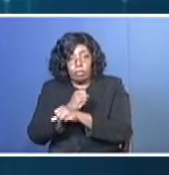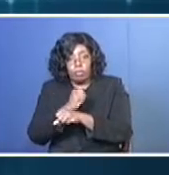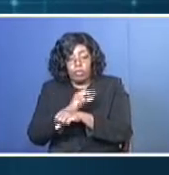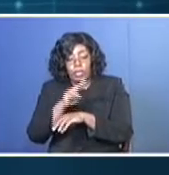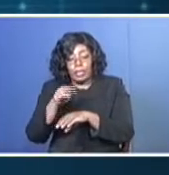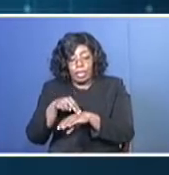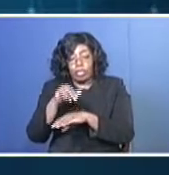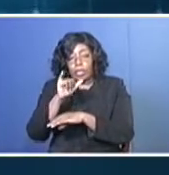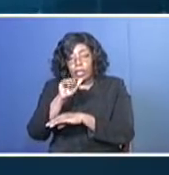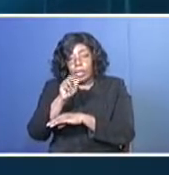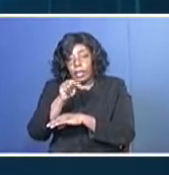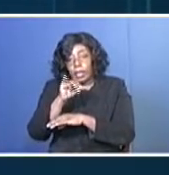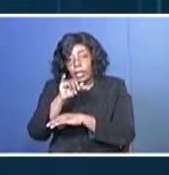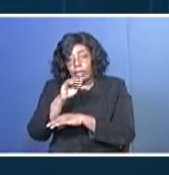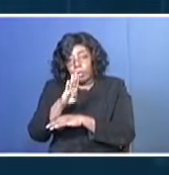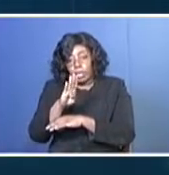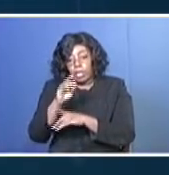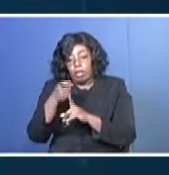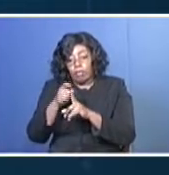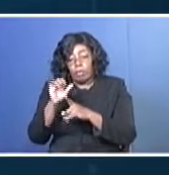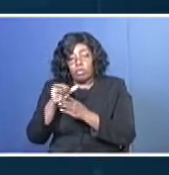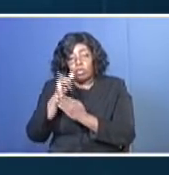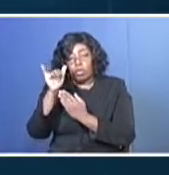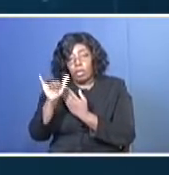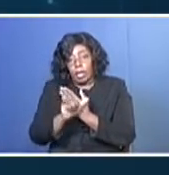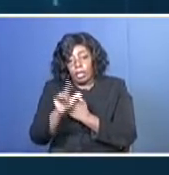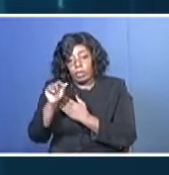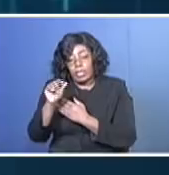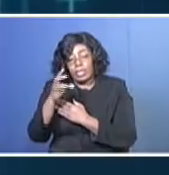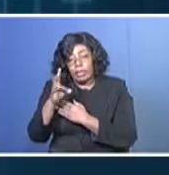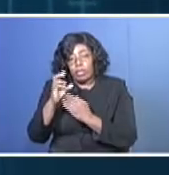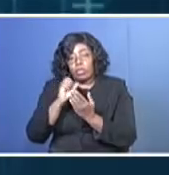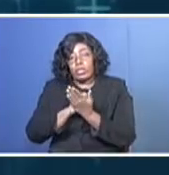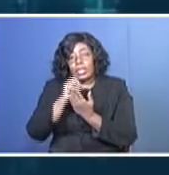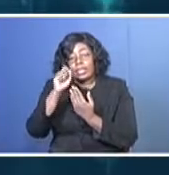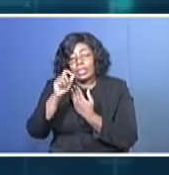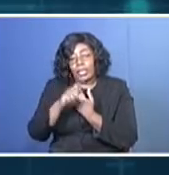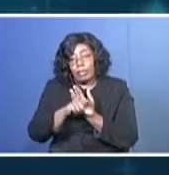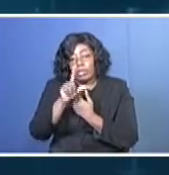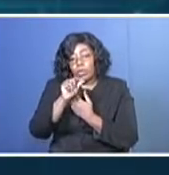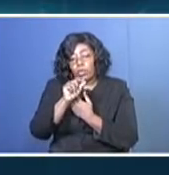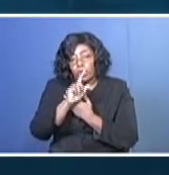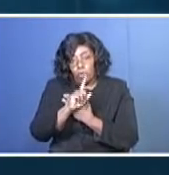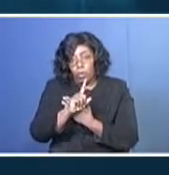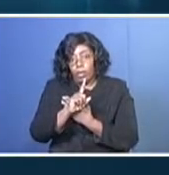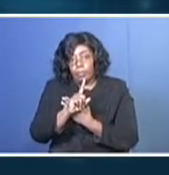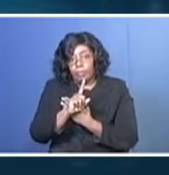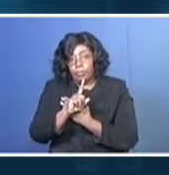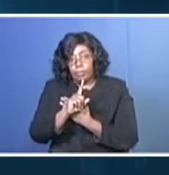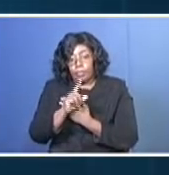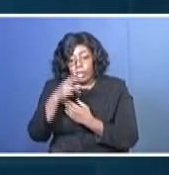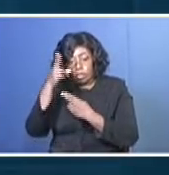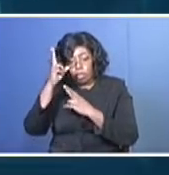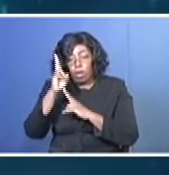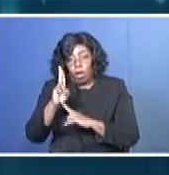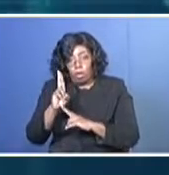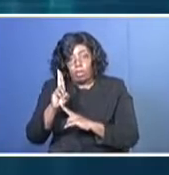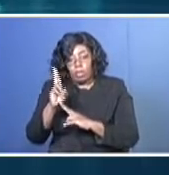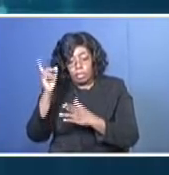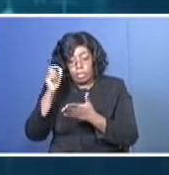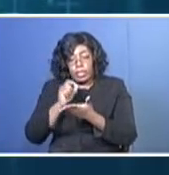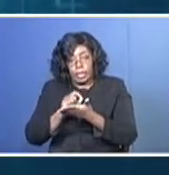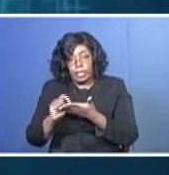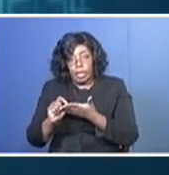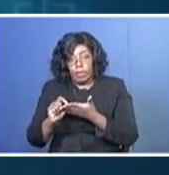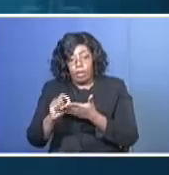National Insurance Board from July 2017 through September 2021, and as honorary secretary of the